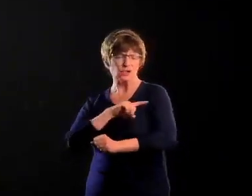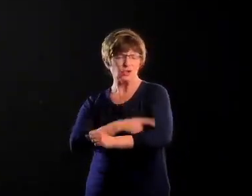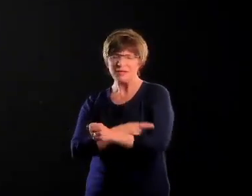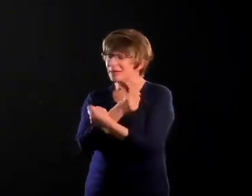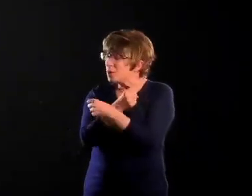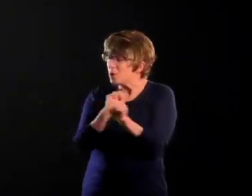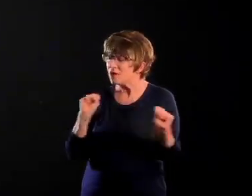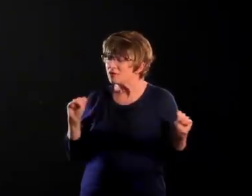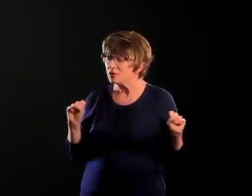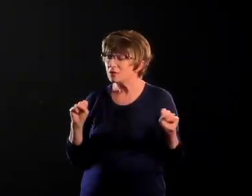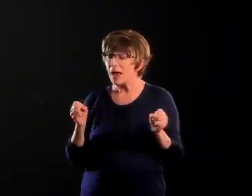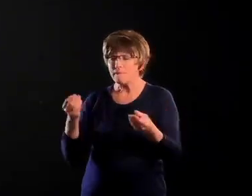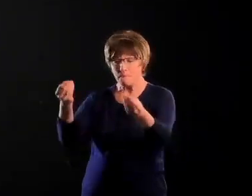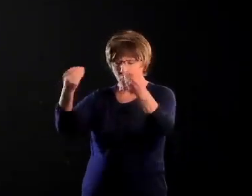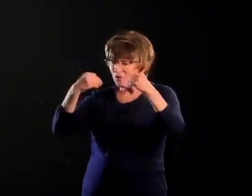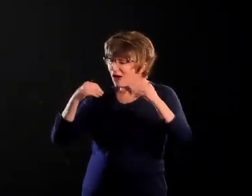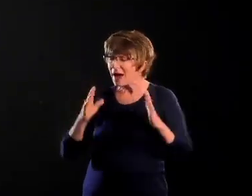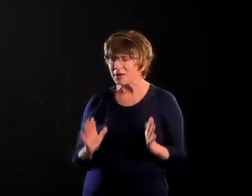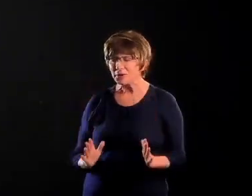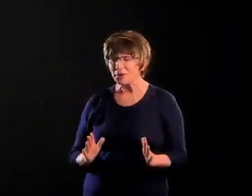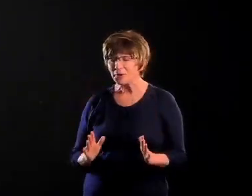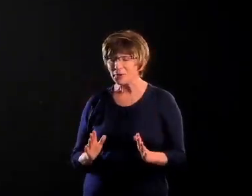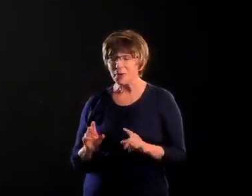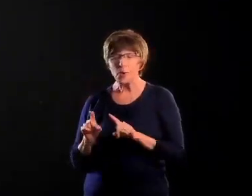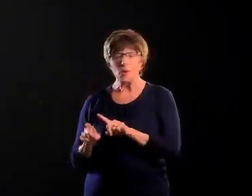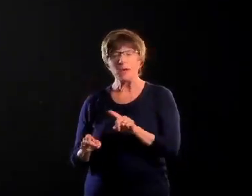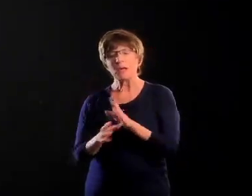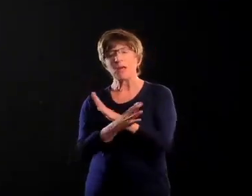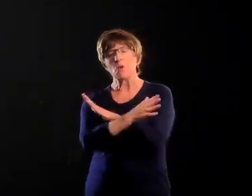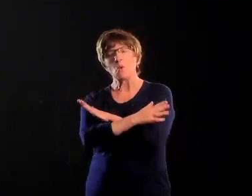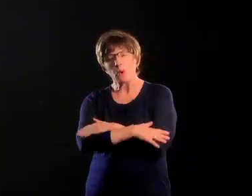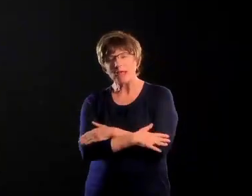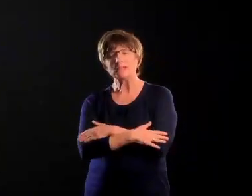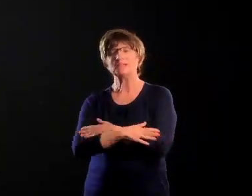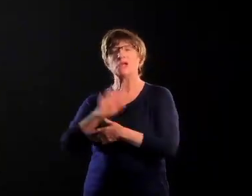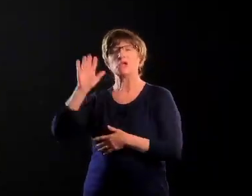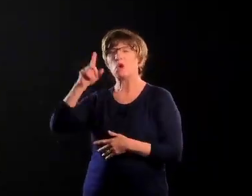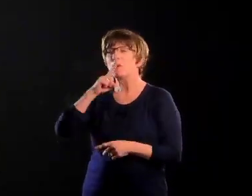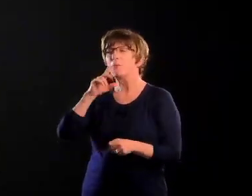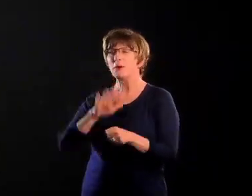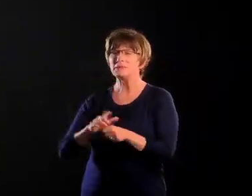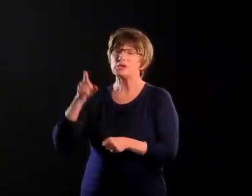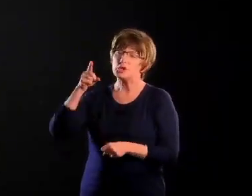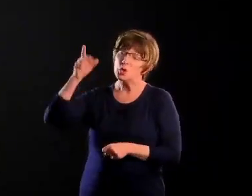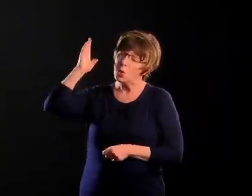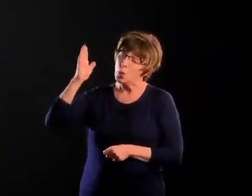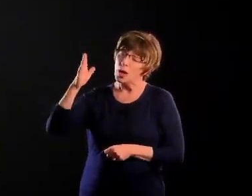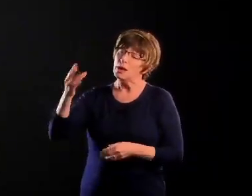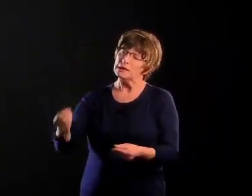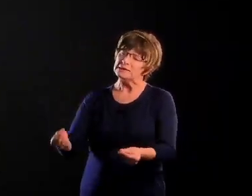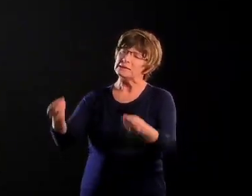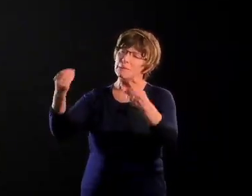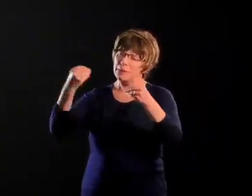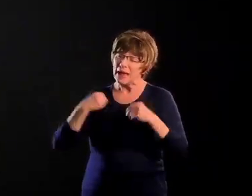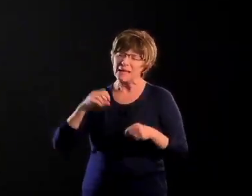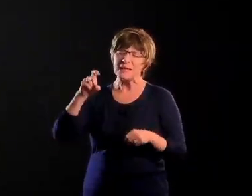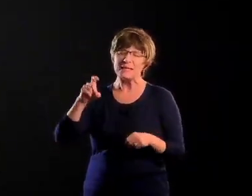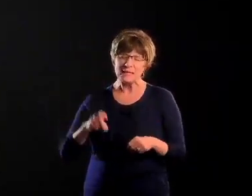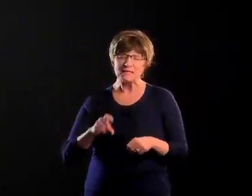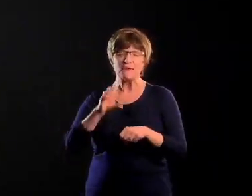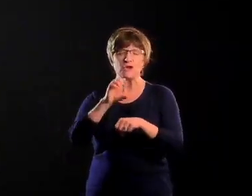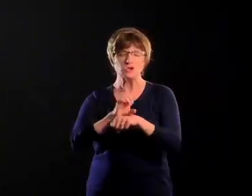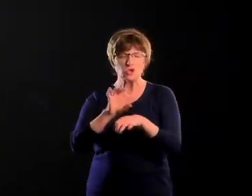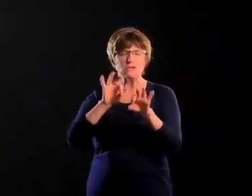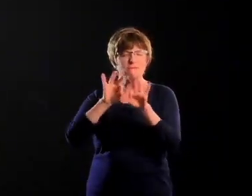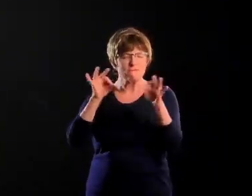our provider, God, that we could rest in your promises, that you will supply the needs of our church families, God,